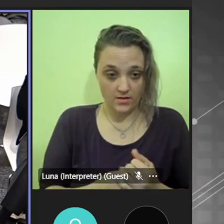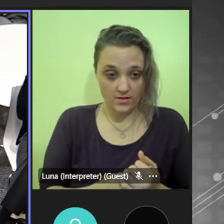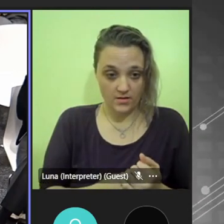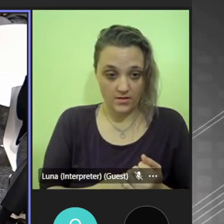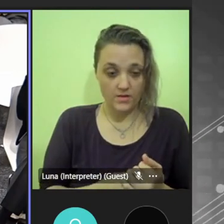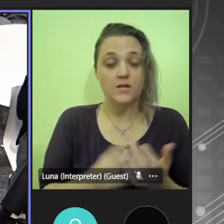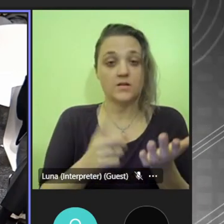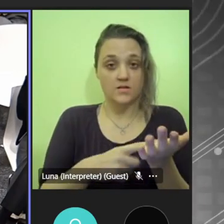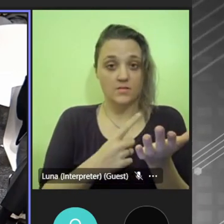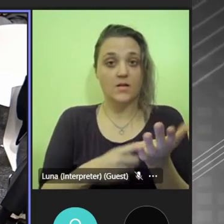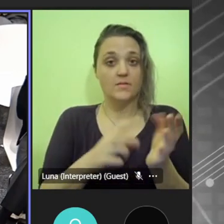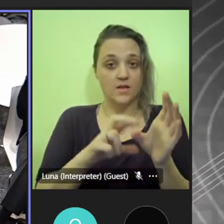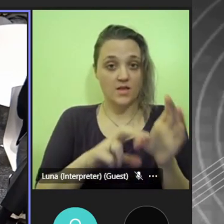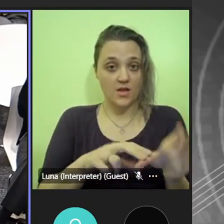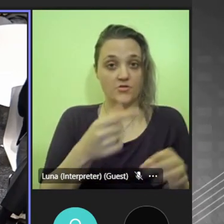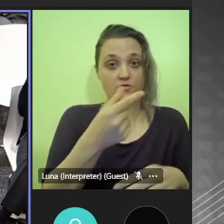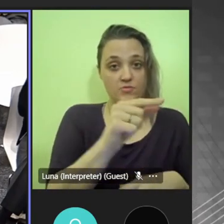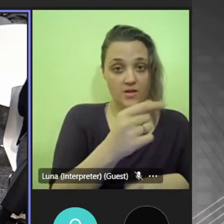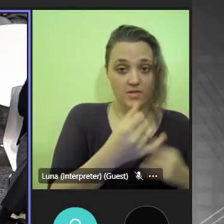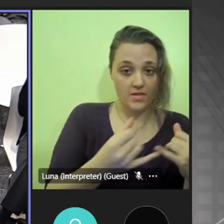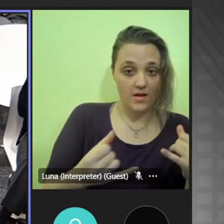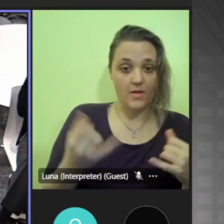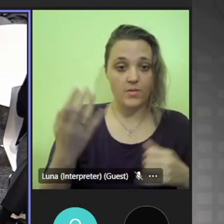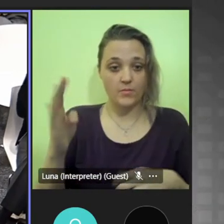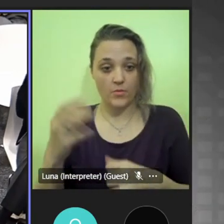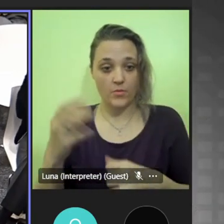Okay, sometimes I catch the green